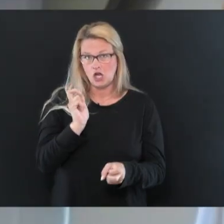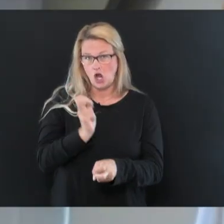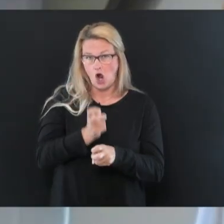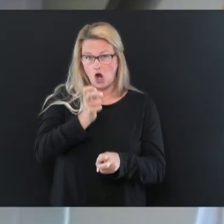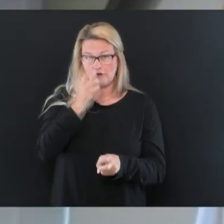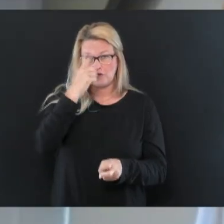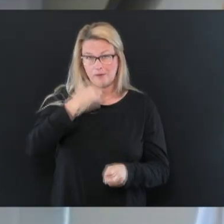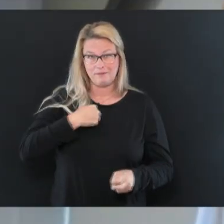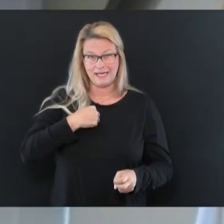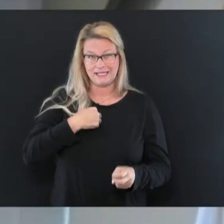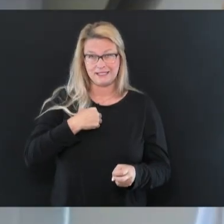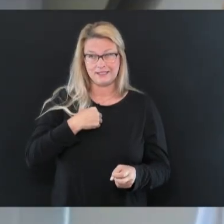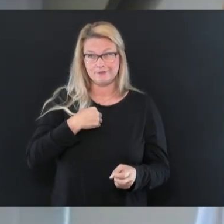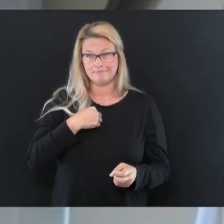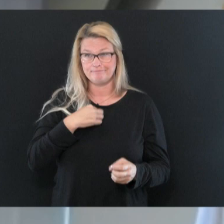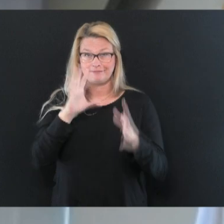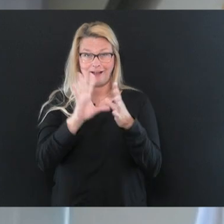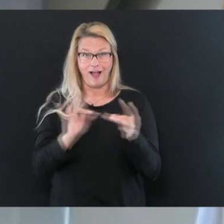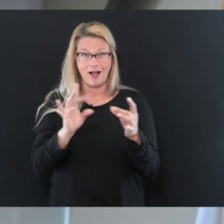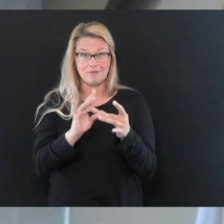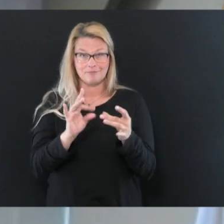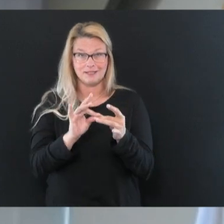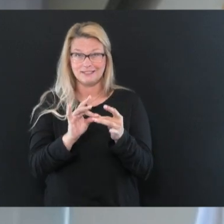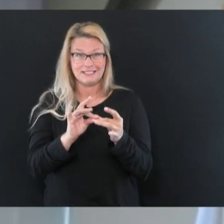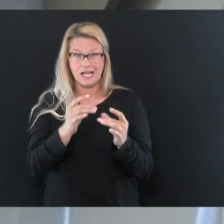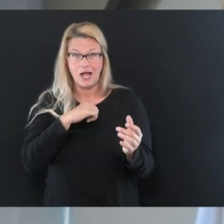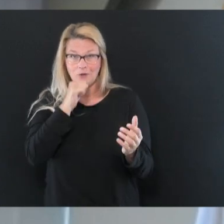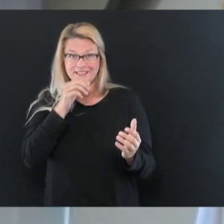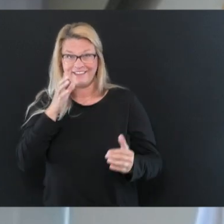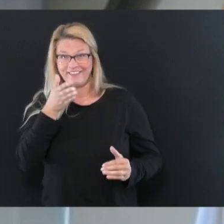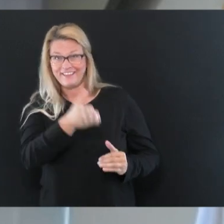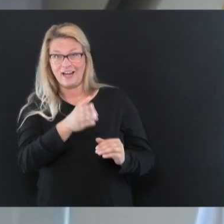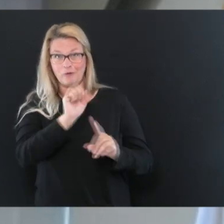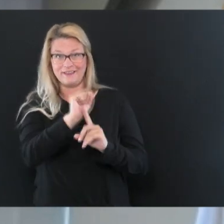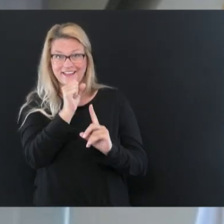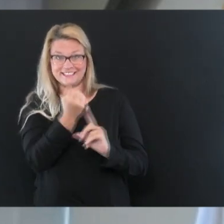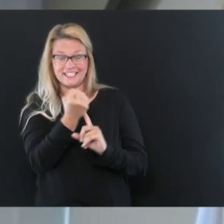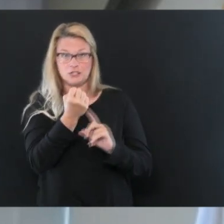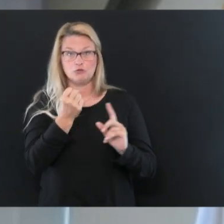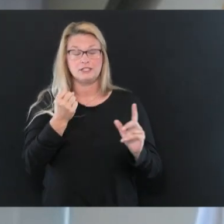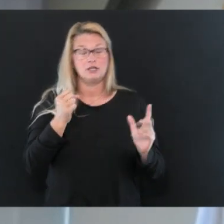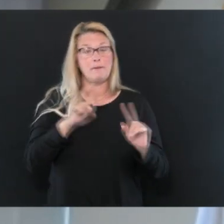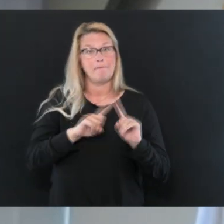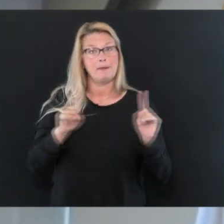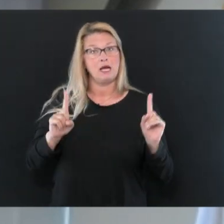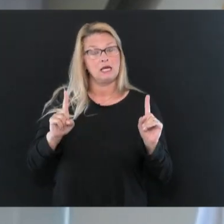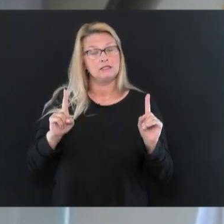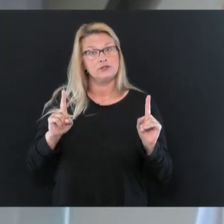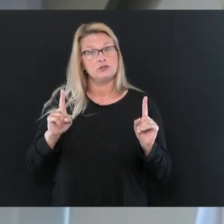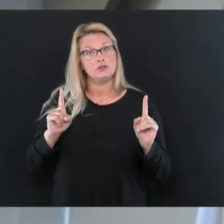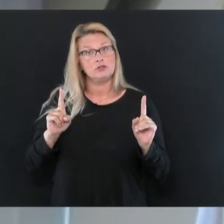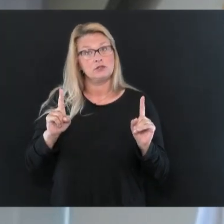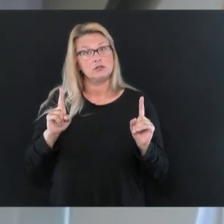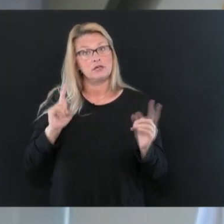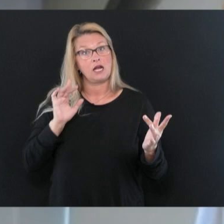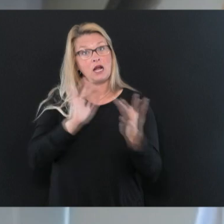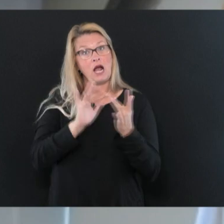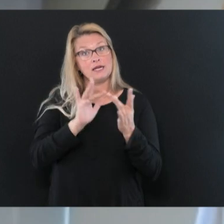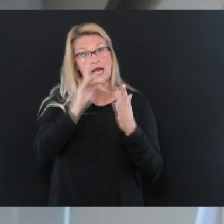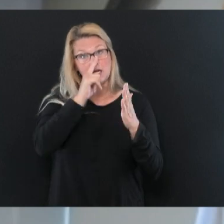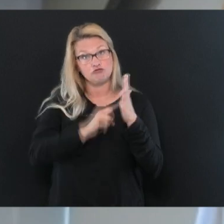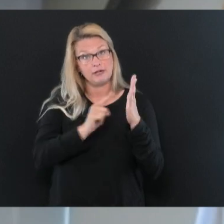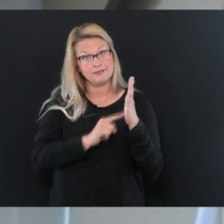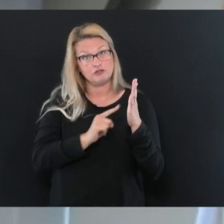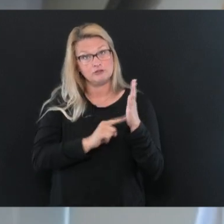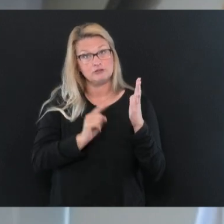say since I wasn't a fly on the wall or eavesdropping on that conversation. But I mean, the contact tracers